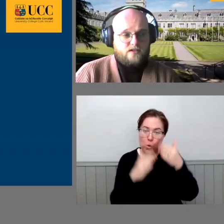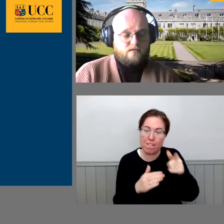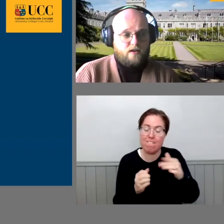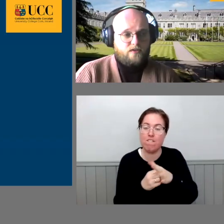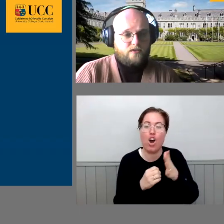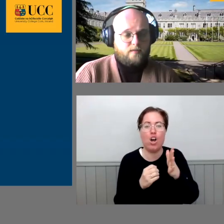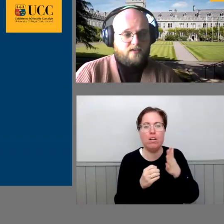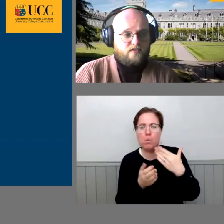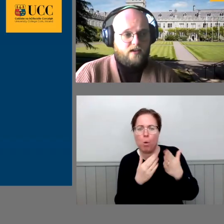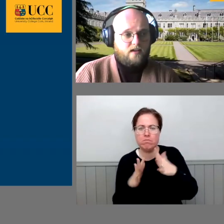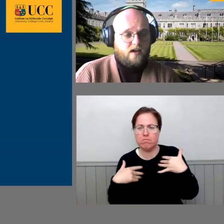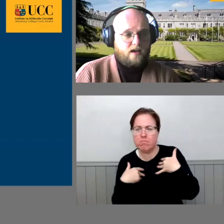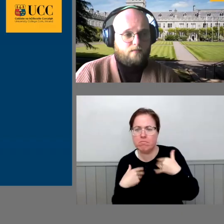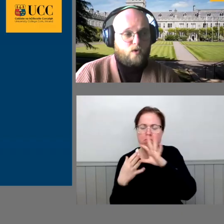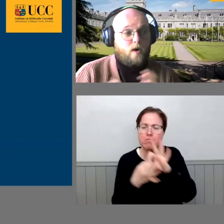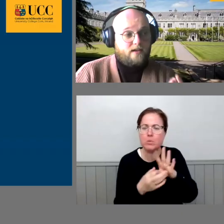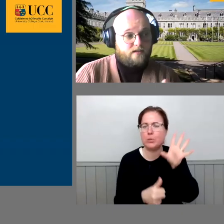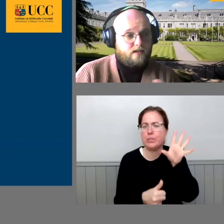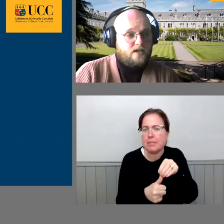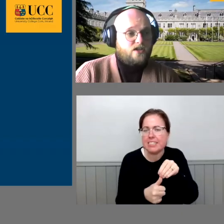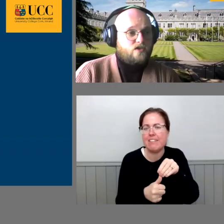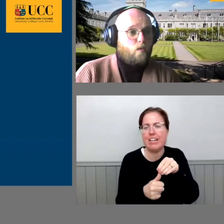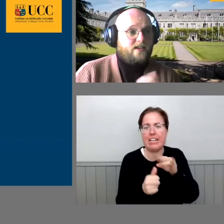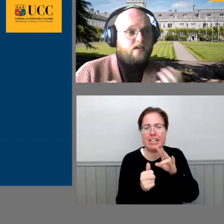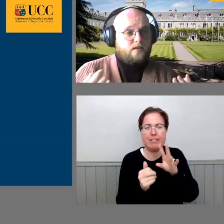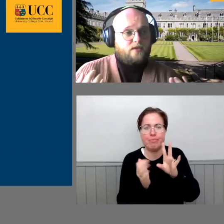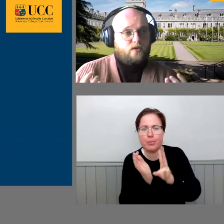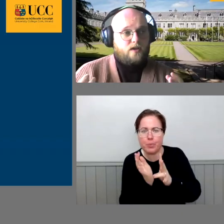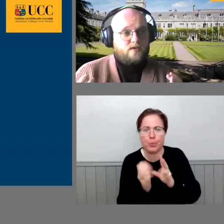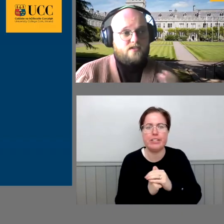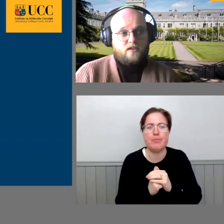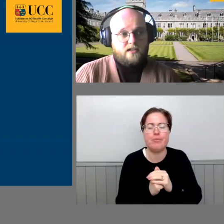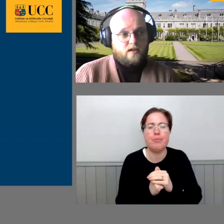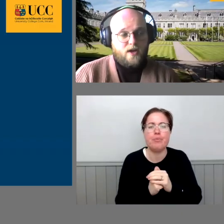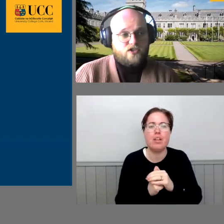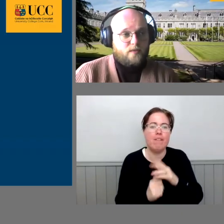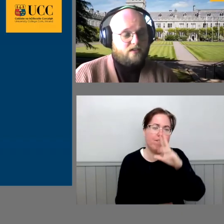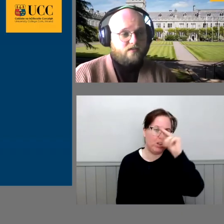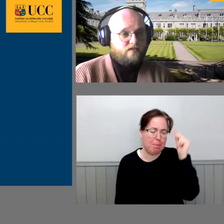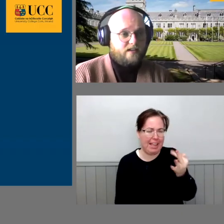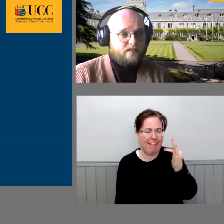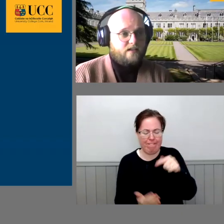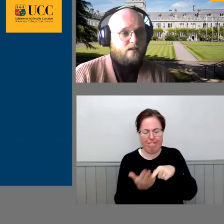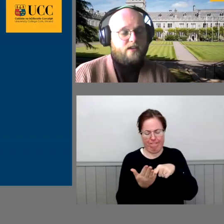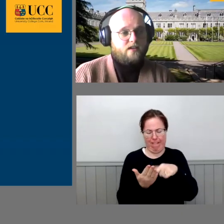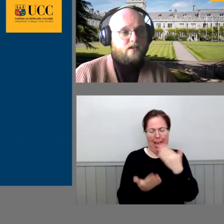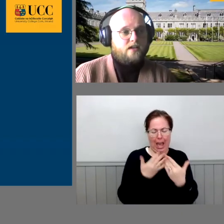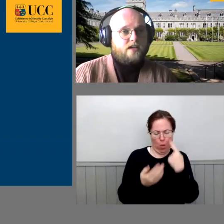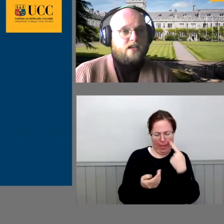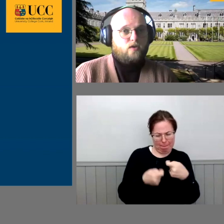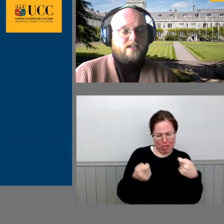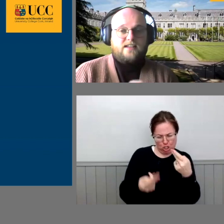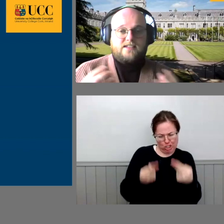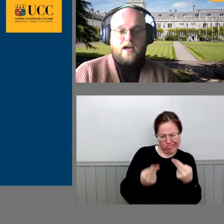at concerns around specific quality. So whether, there was unclear measurement validity,